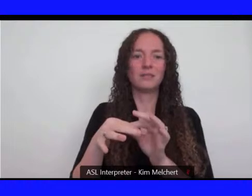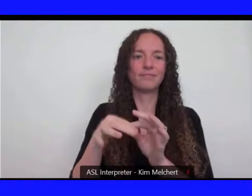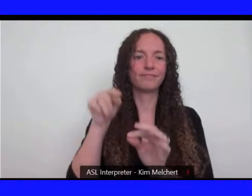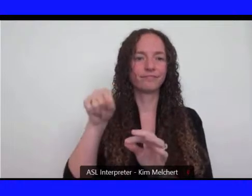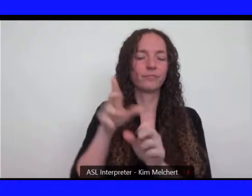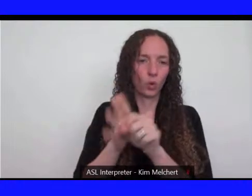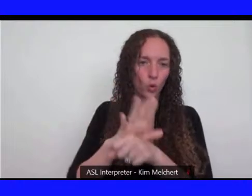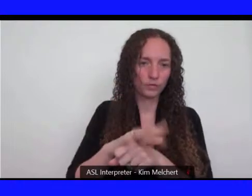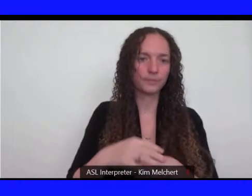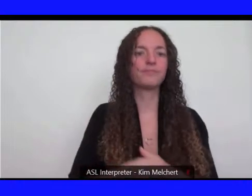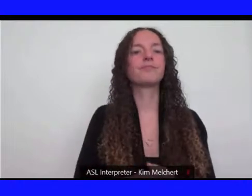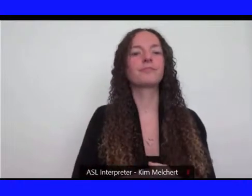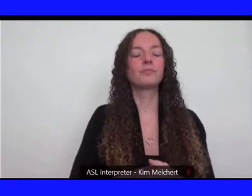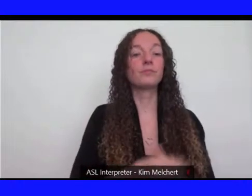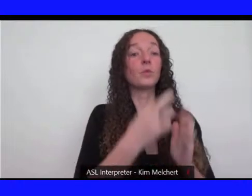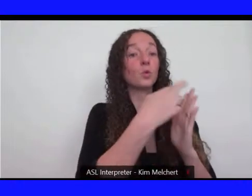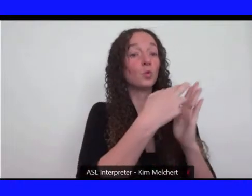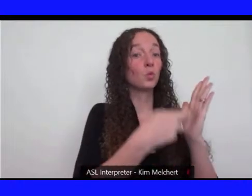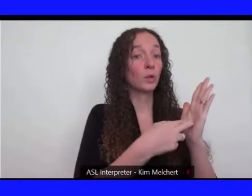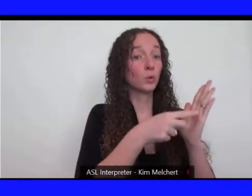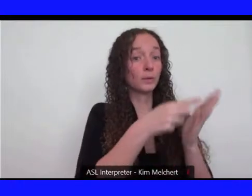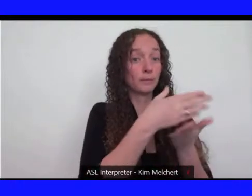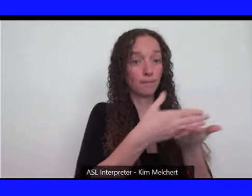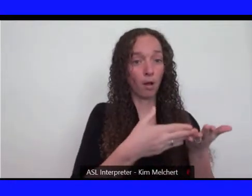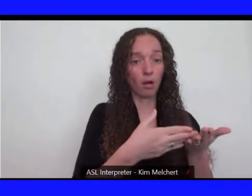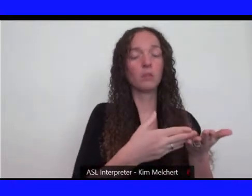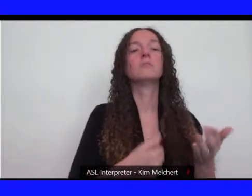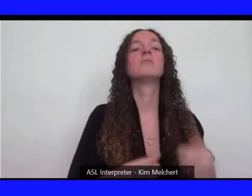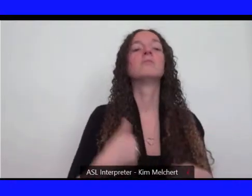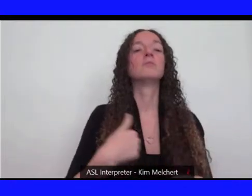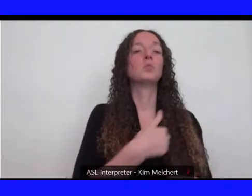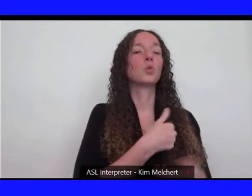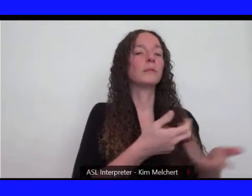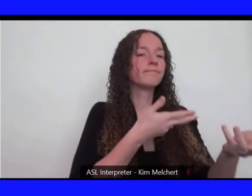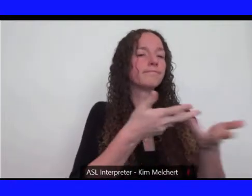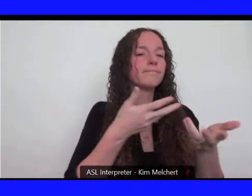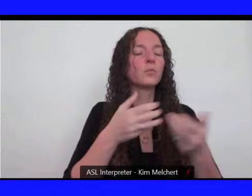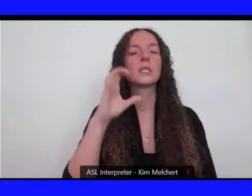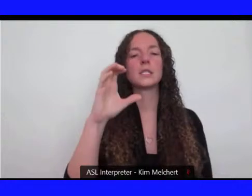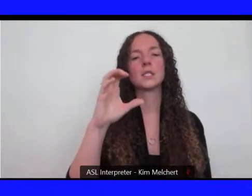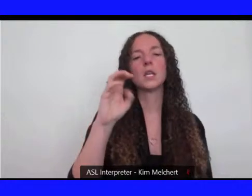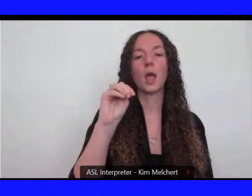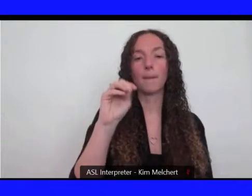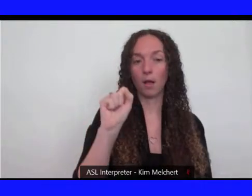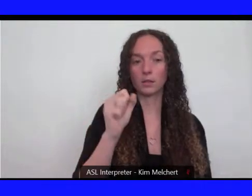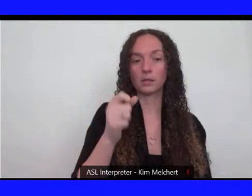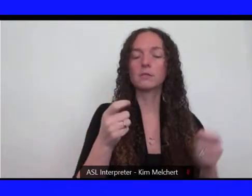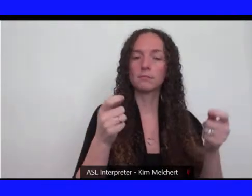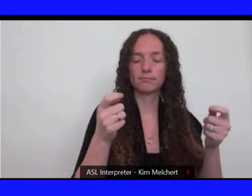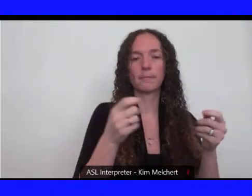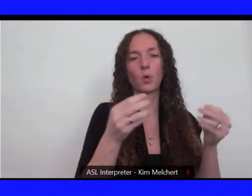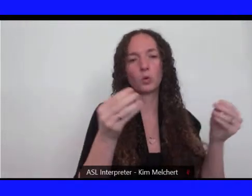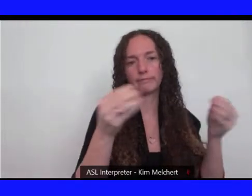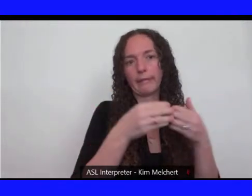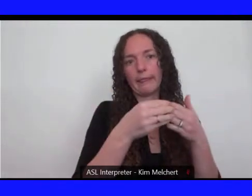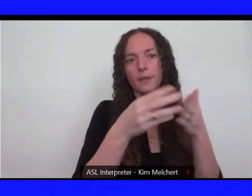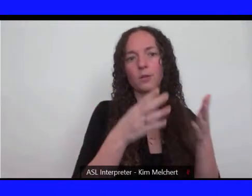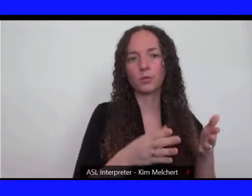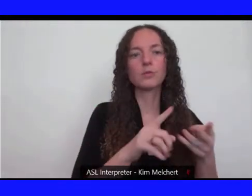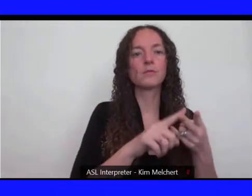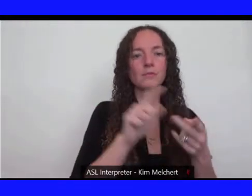and other topics. On the state side, you've seen a lot of exciting activity in the last several